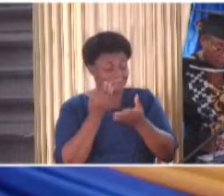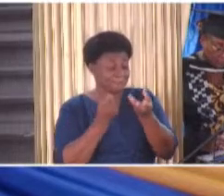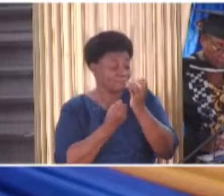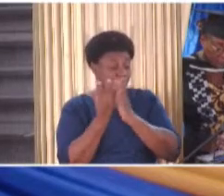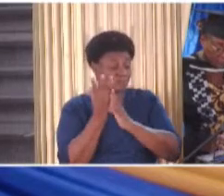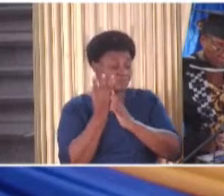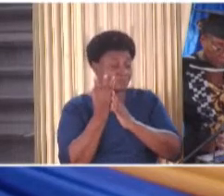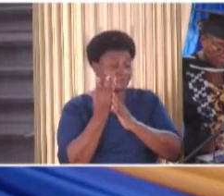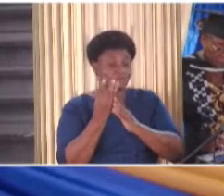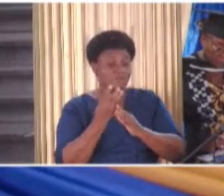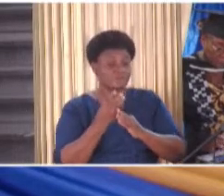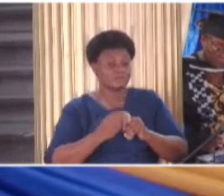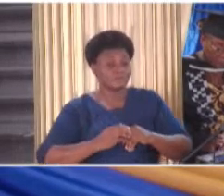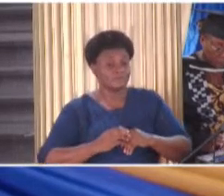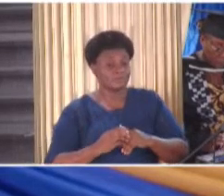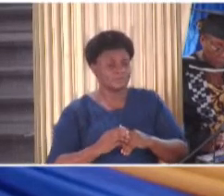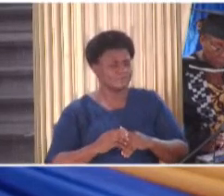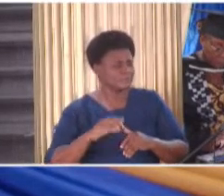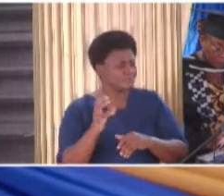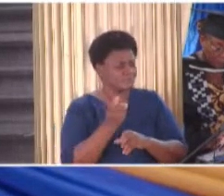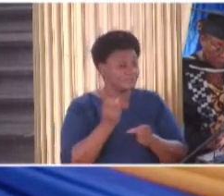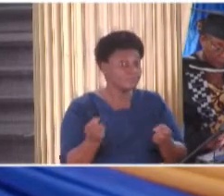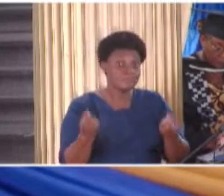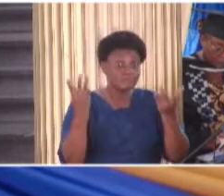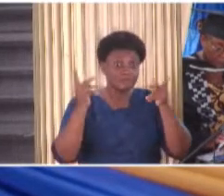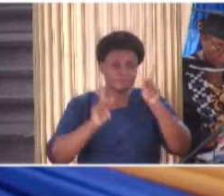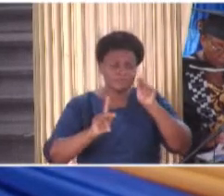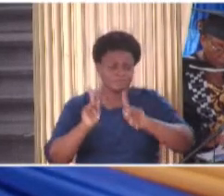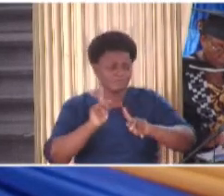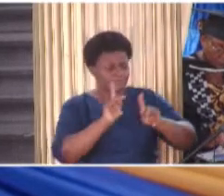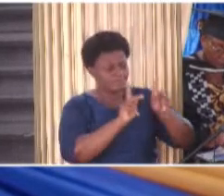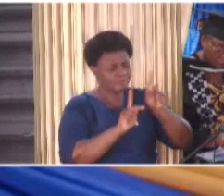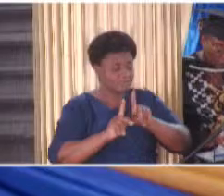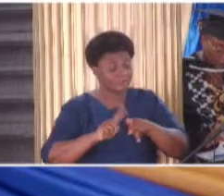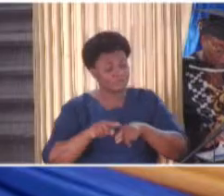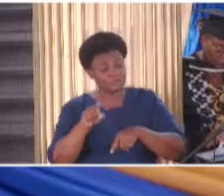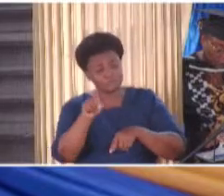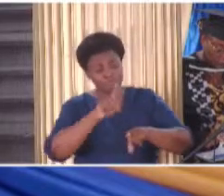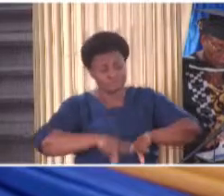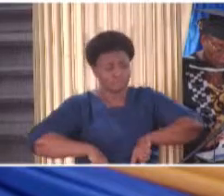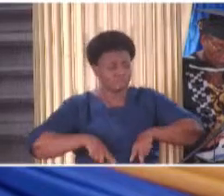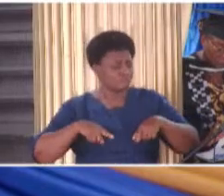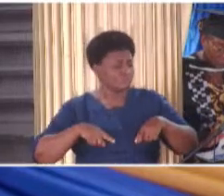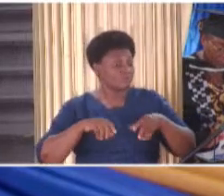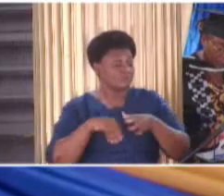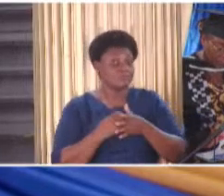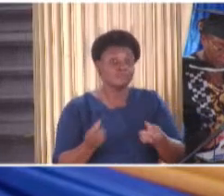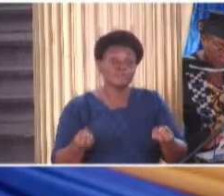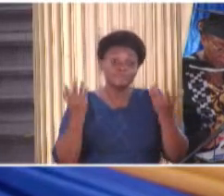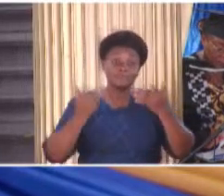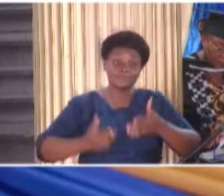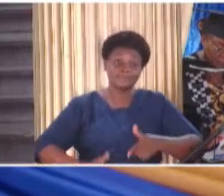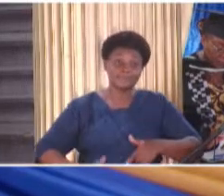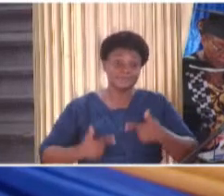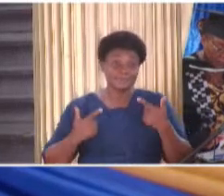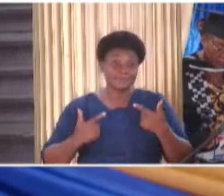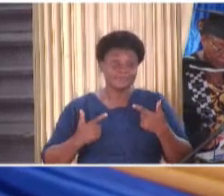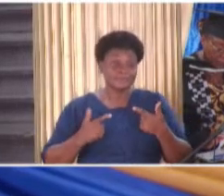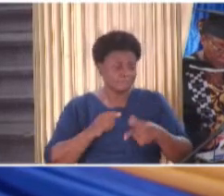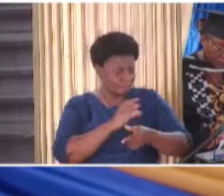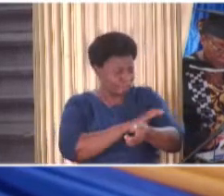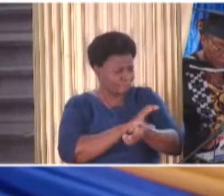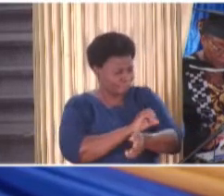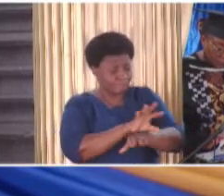says about how many people you have lived, how many lives you